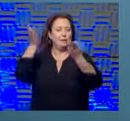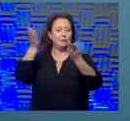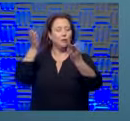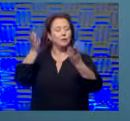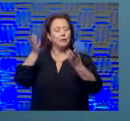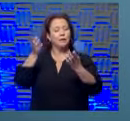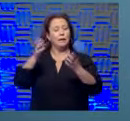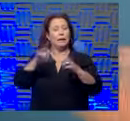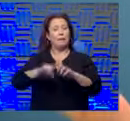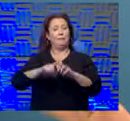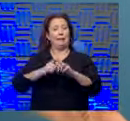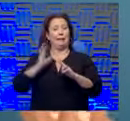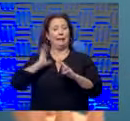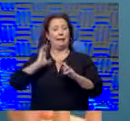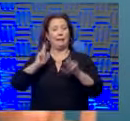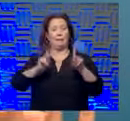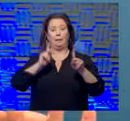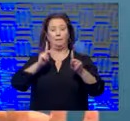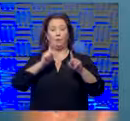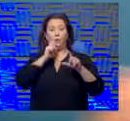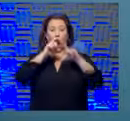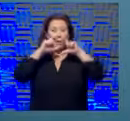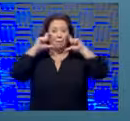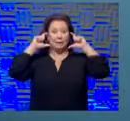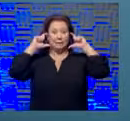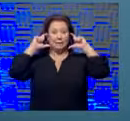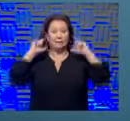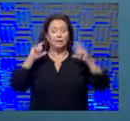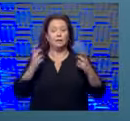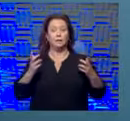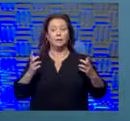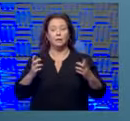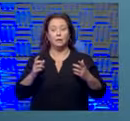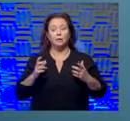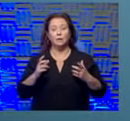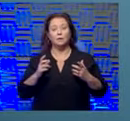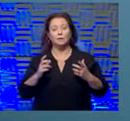beginning, people weren't wearing masks, so that